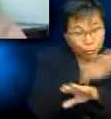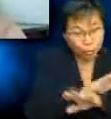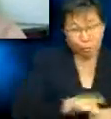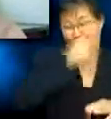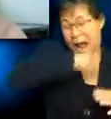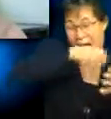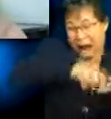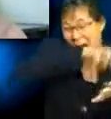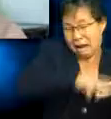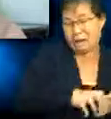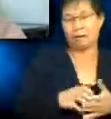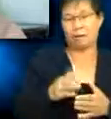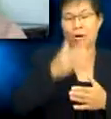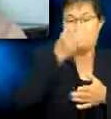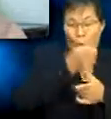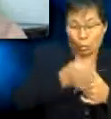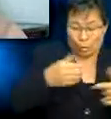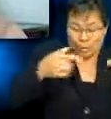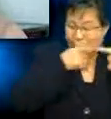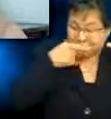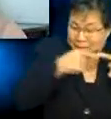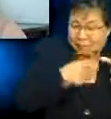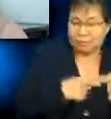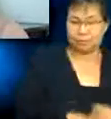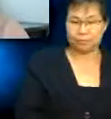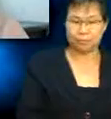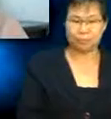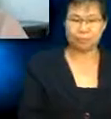too hard or you will hurt your inner cheek.